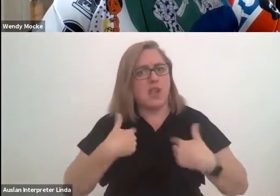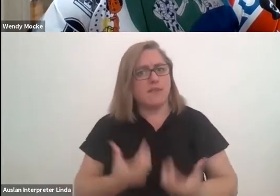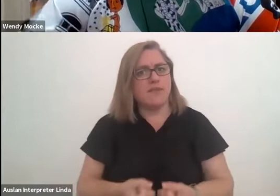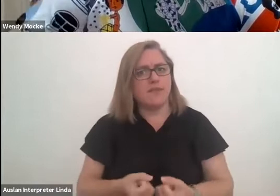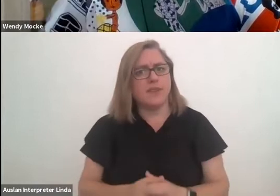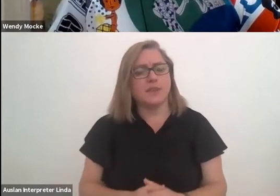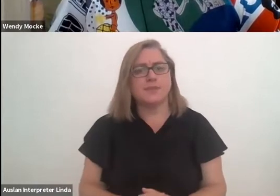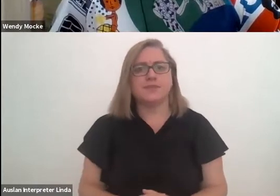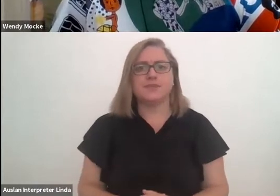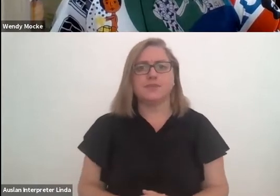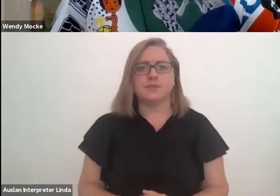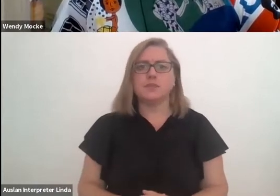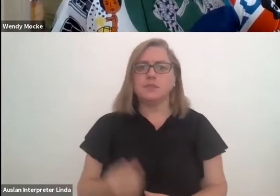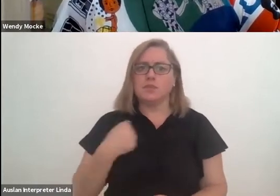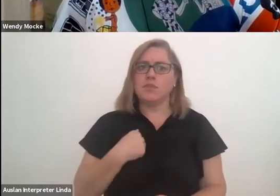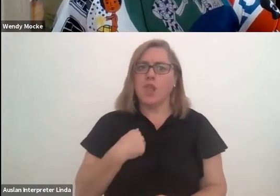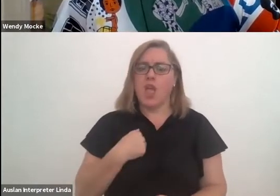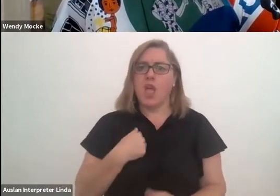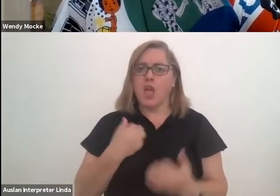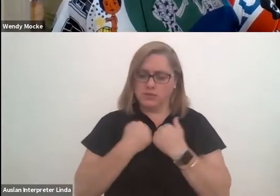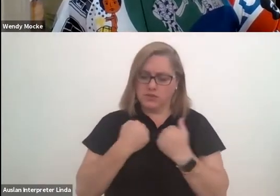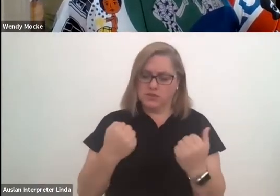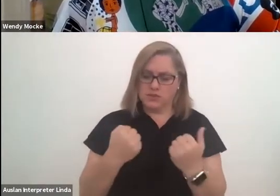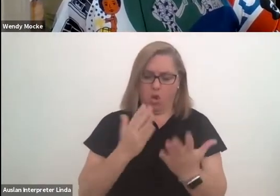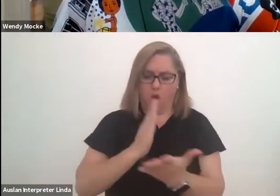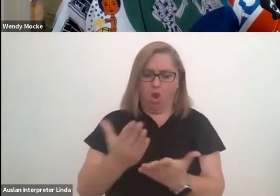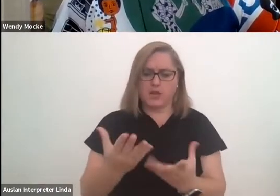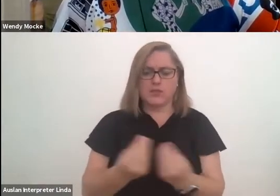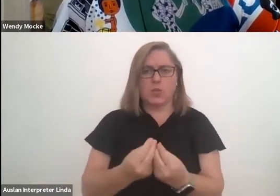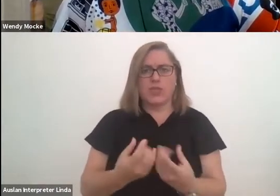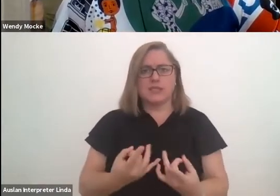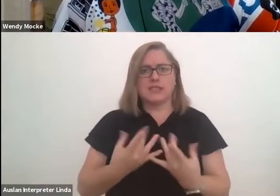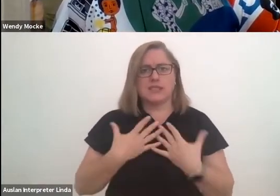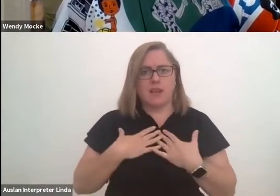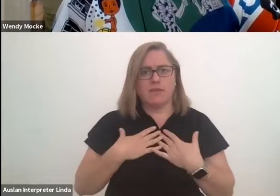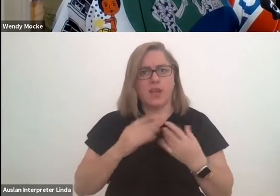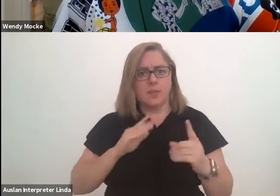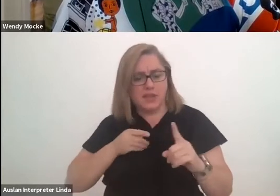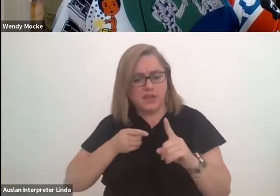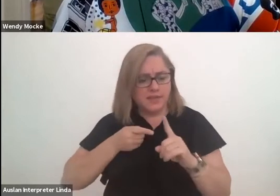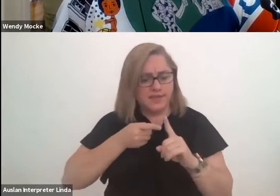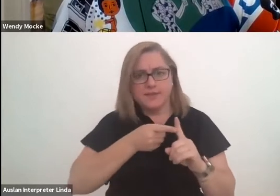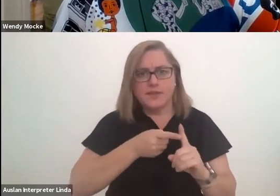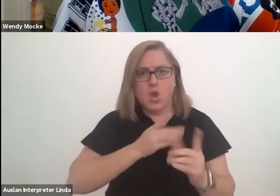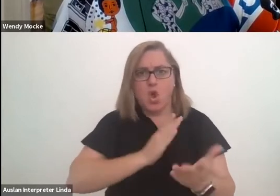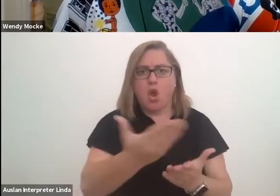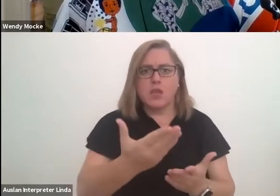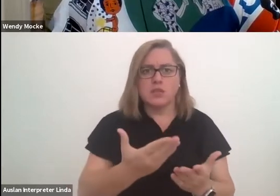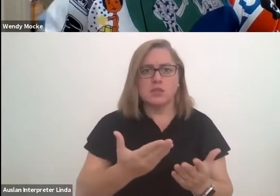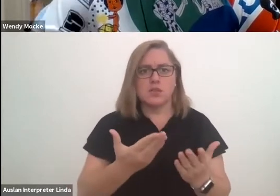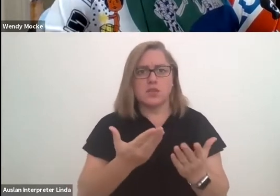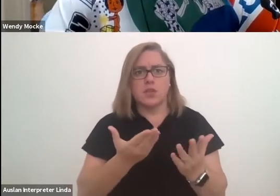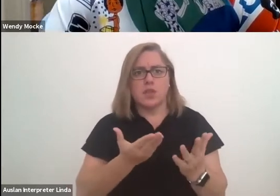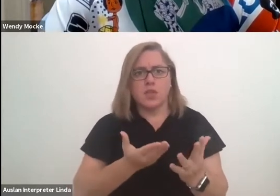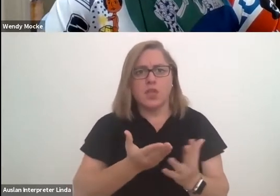is self-honesty. I'm honest to my own detriment, and I learnt through